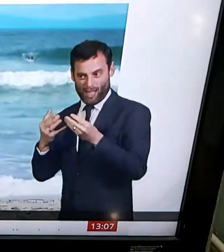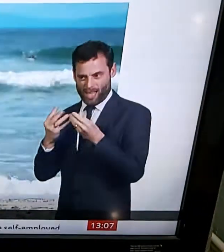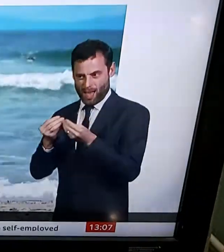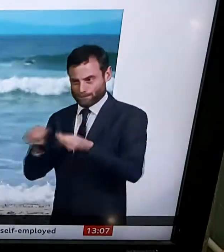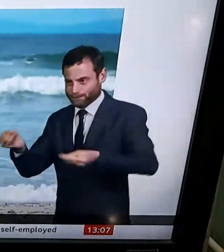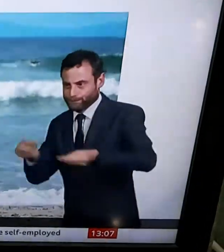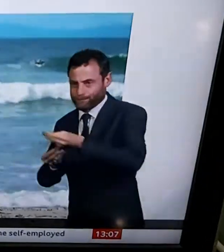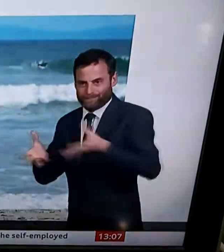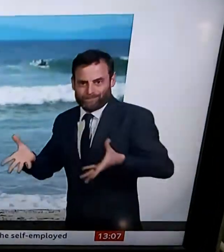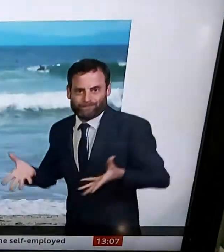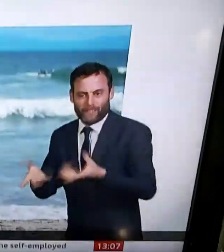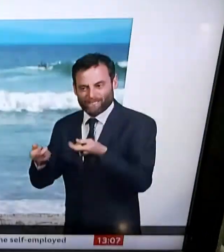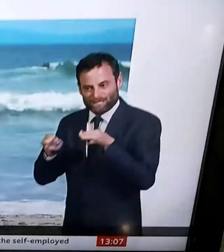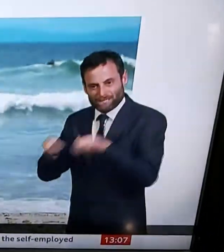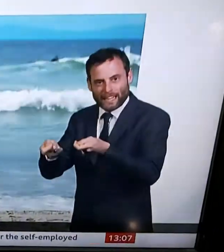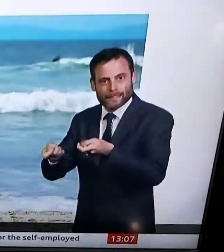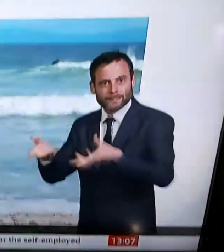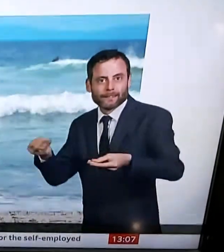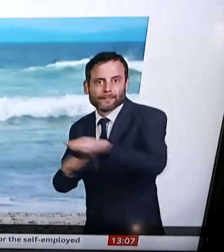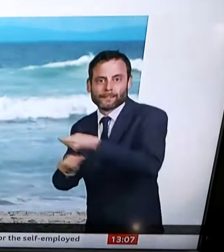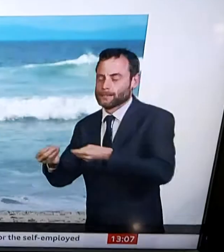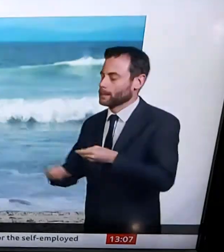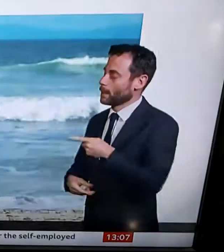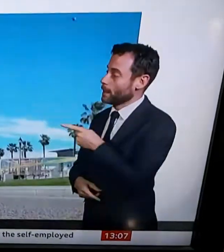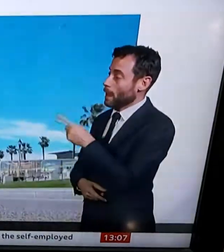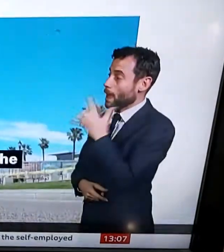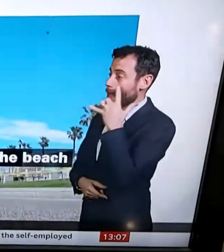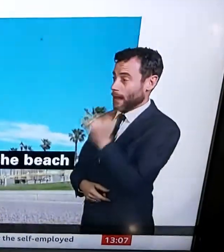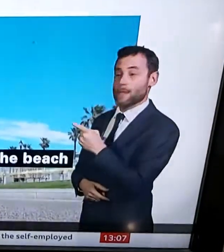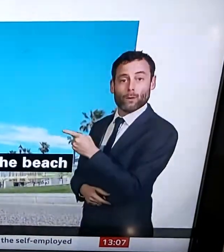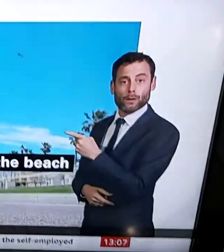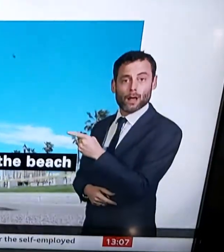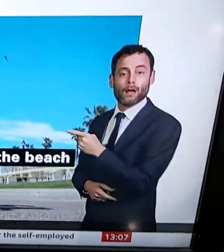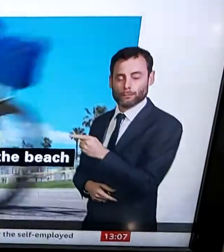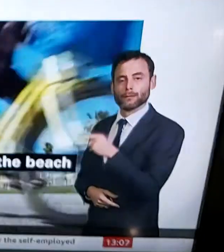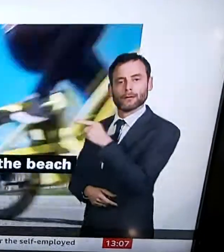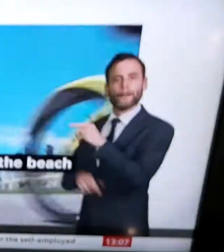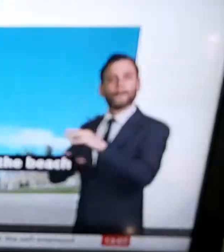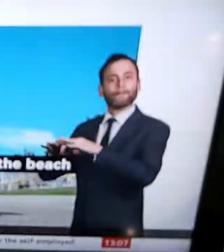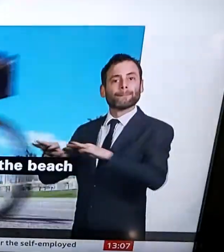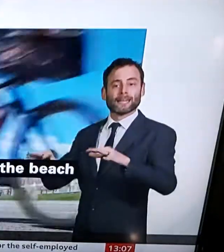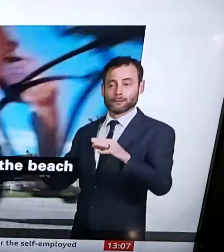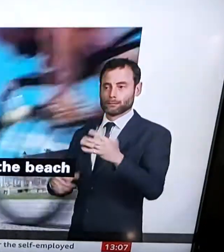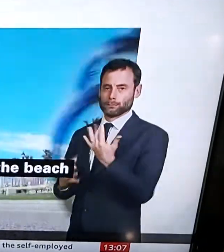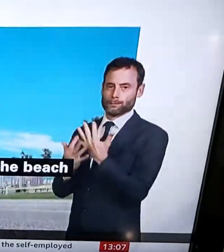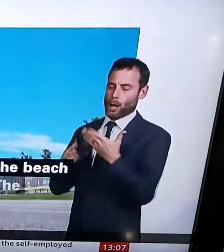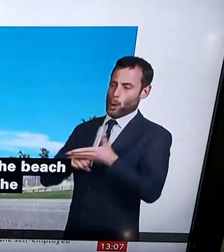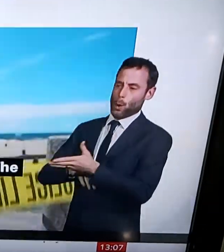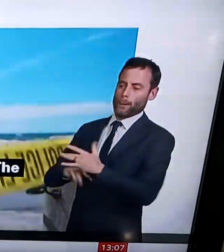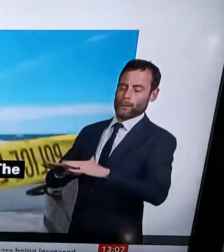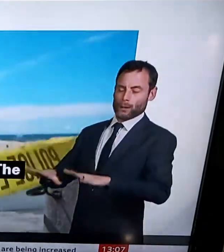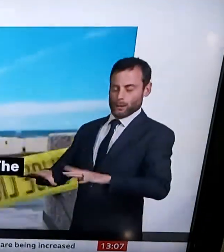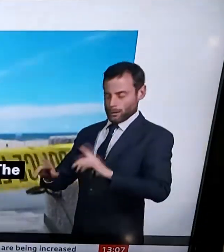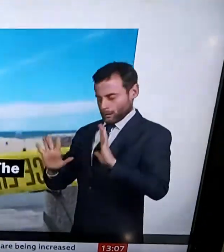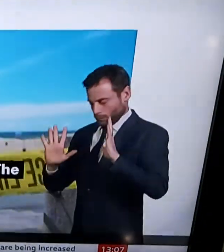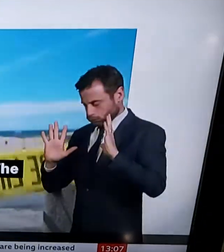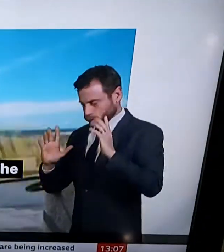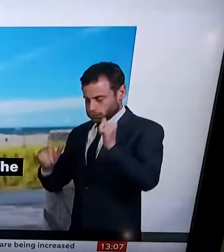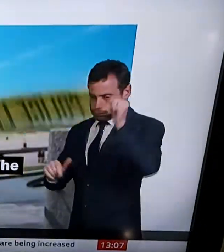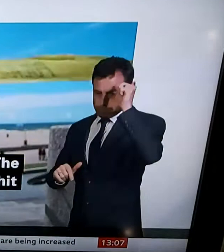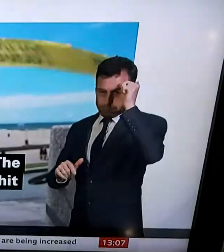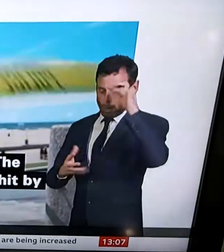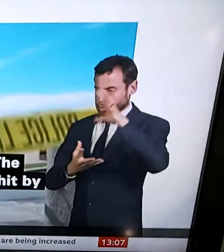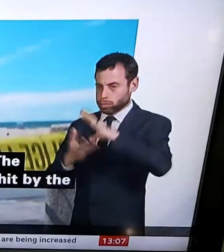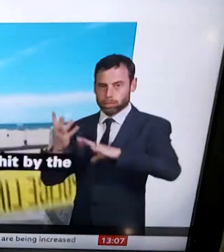For some Californians, the beach is still a place of refuge. The state, one of two hardest hit by the virus. Across the